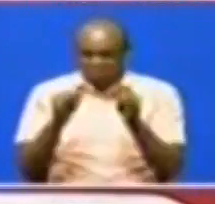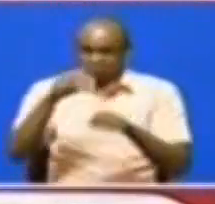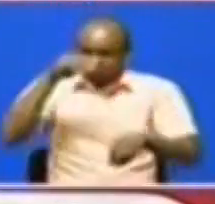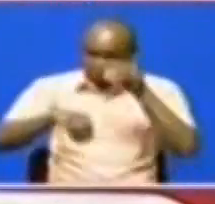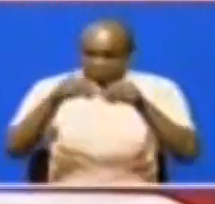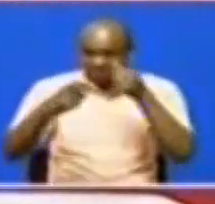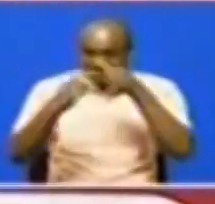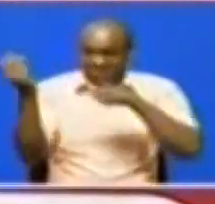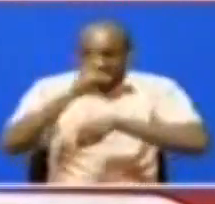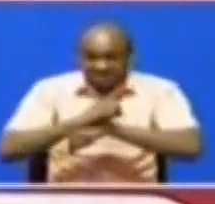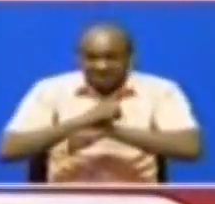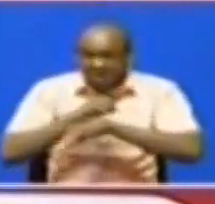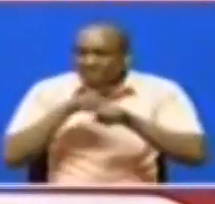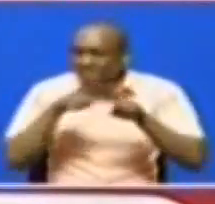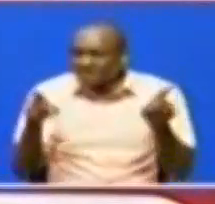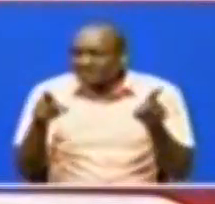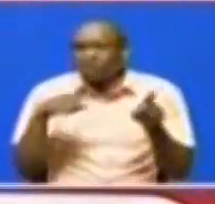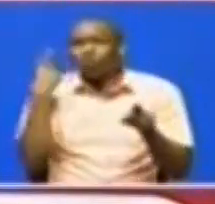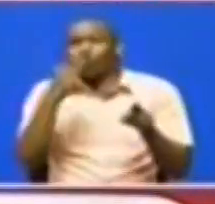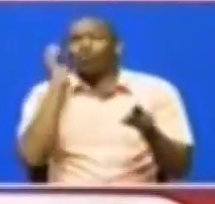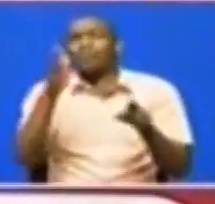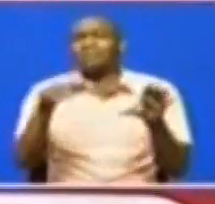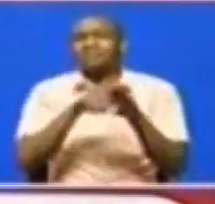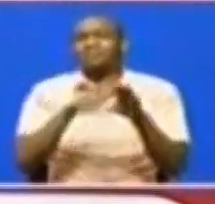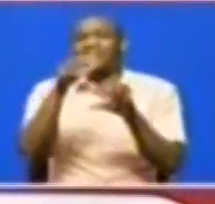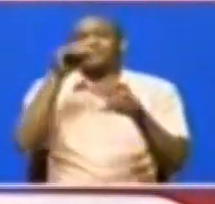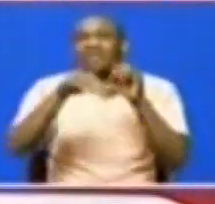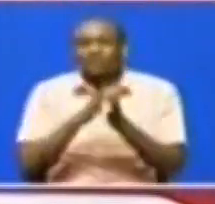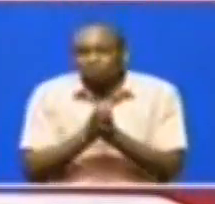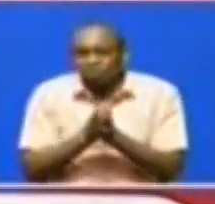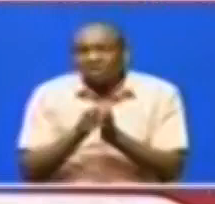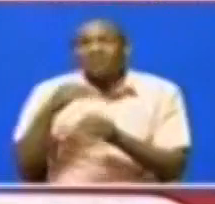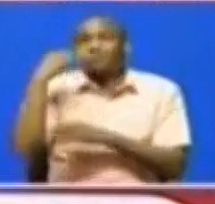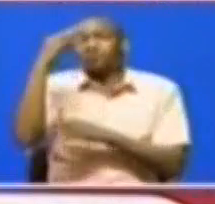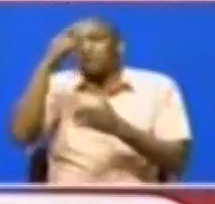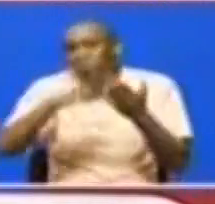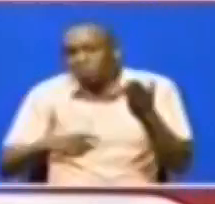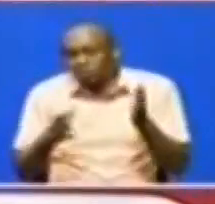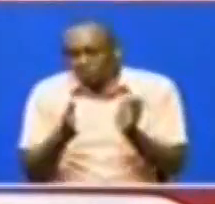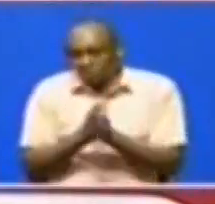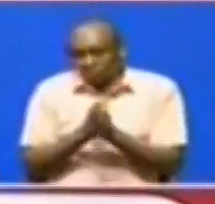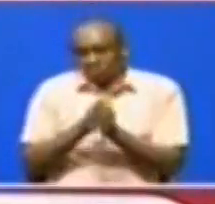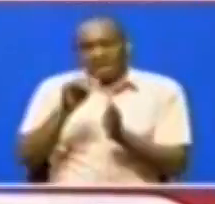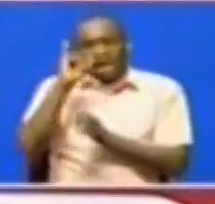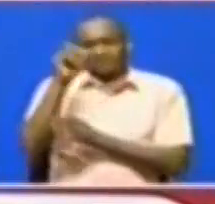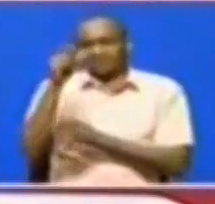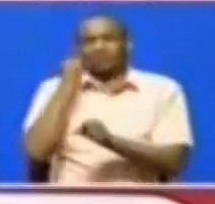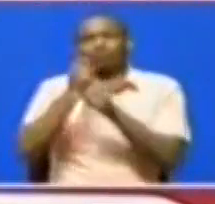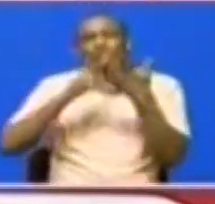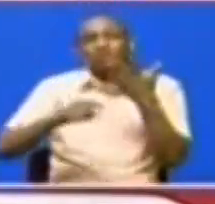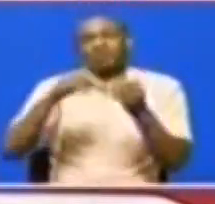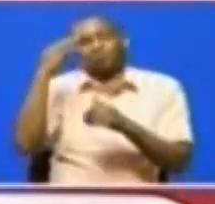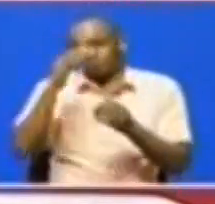60 days. But who will participate in the next polls? And what is the future of the Wafula Chebukati-led electoral body,